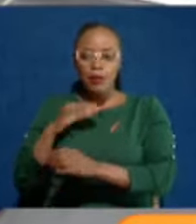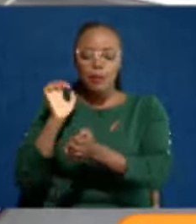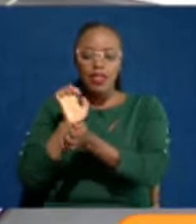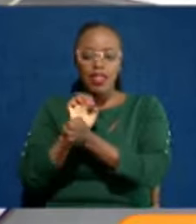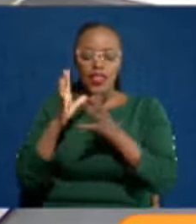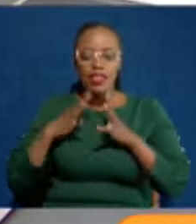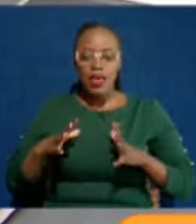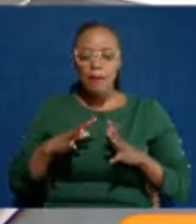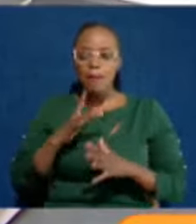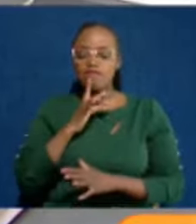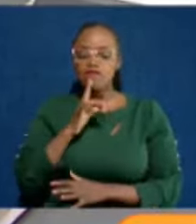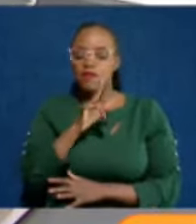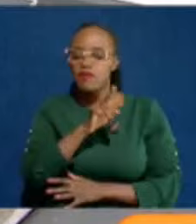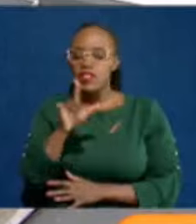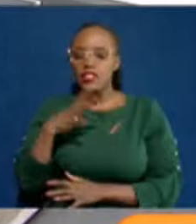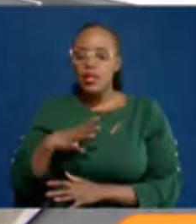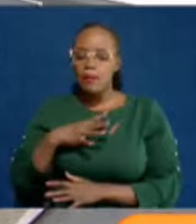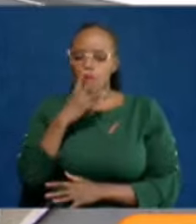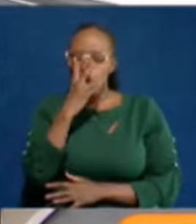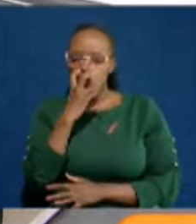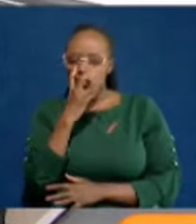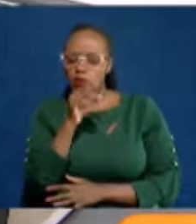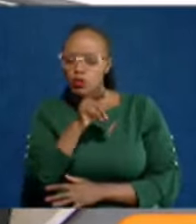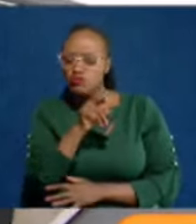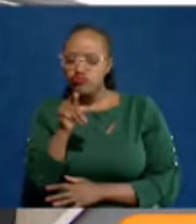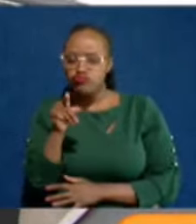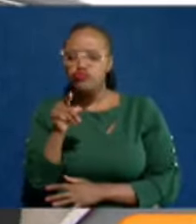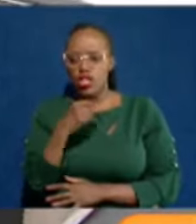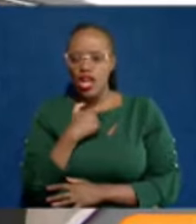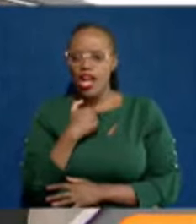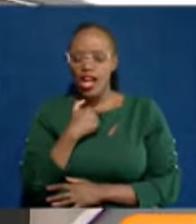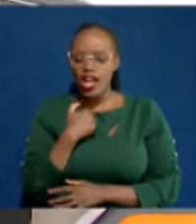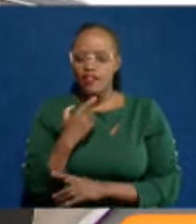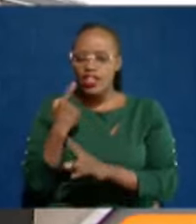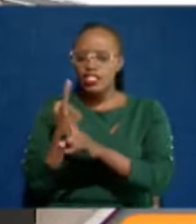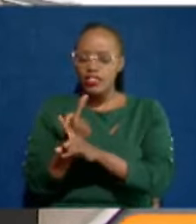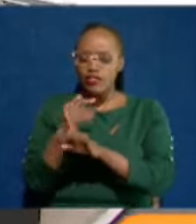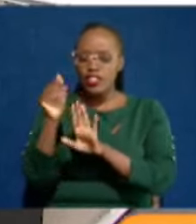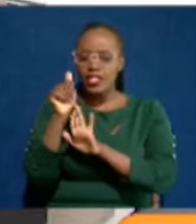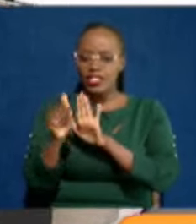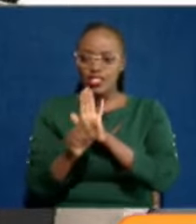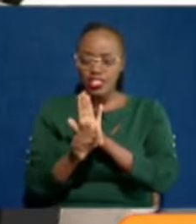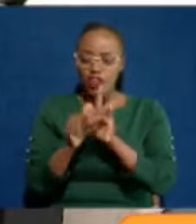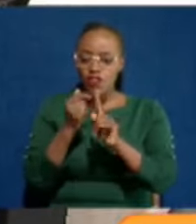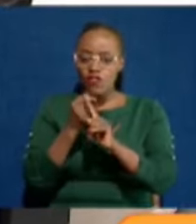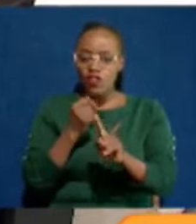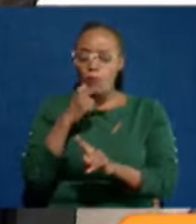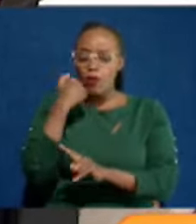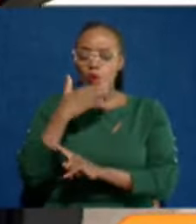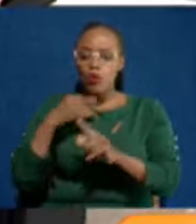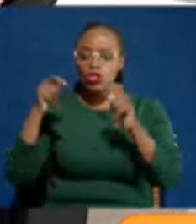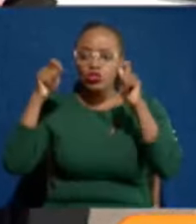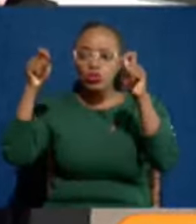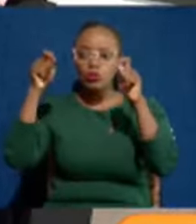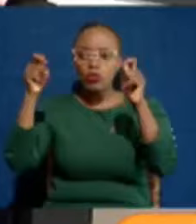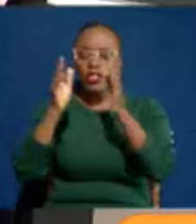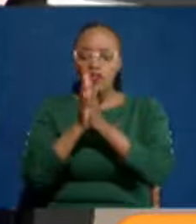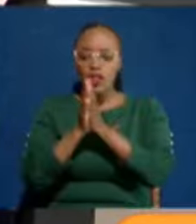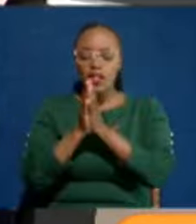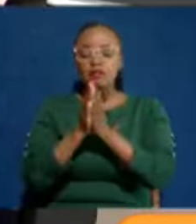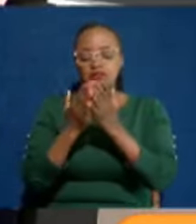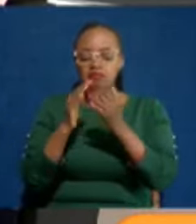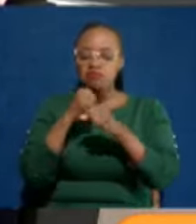people. They say these are the people we suspected of having a different agenda from those who want to protest and make their